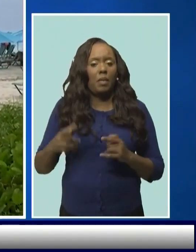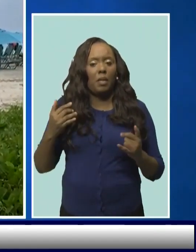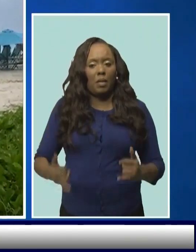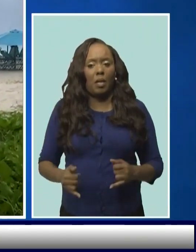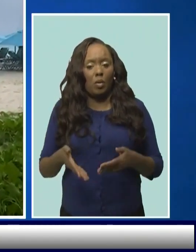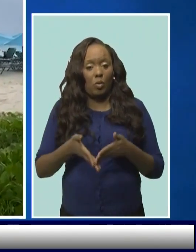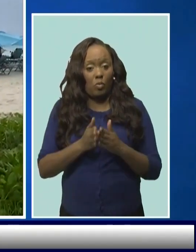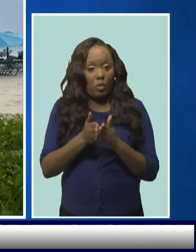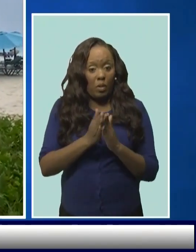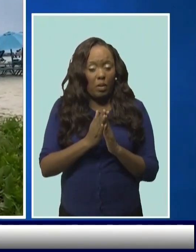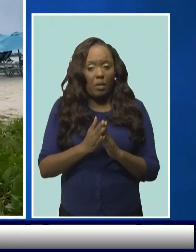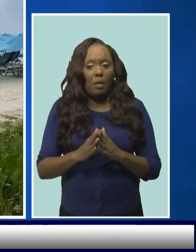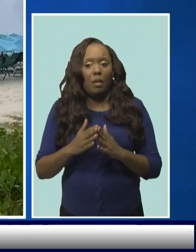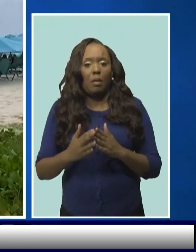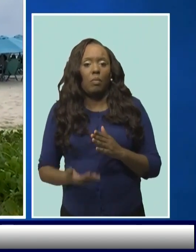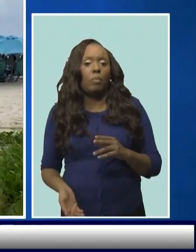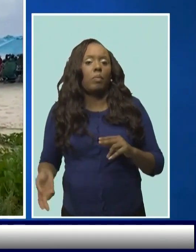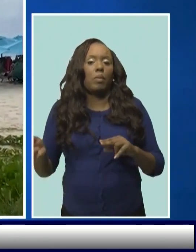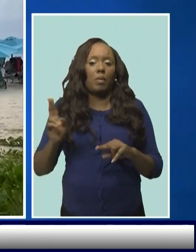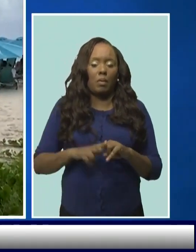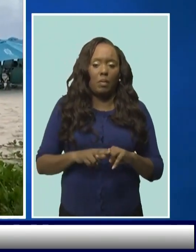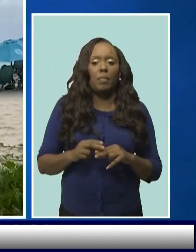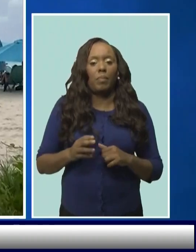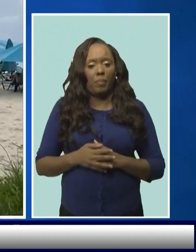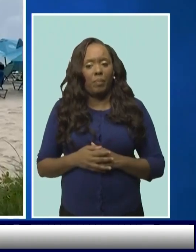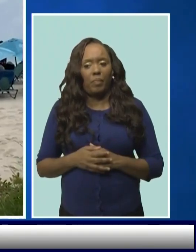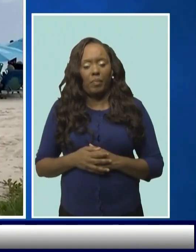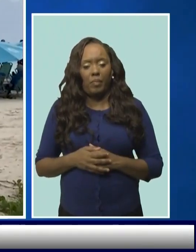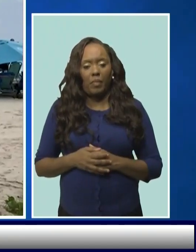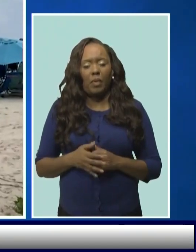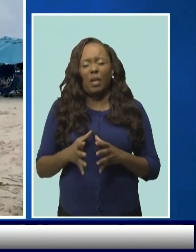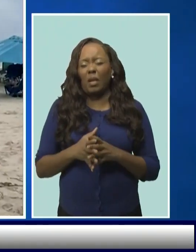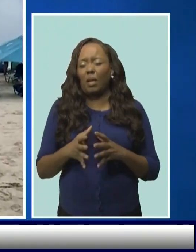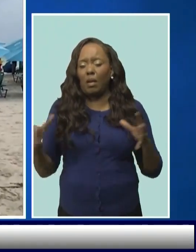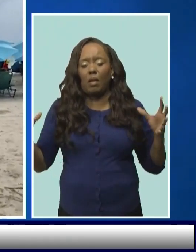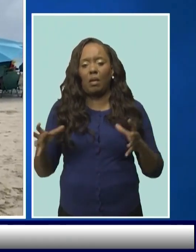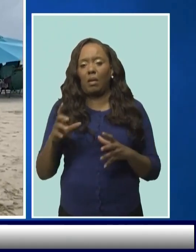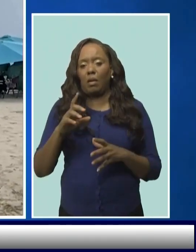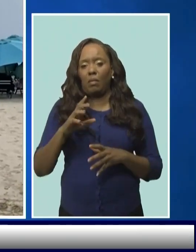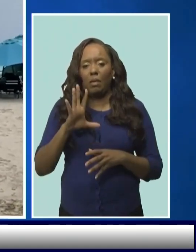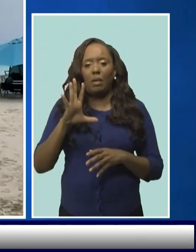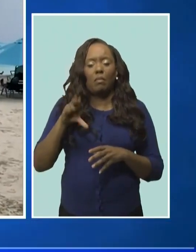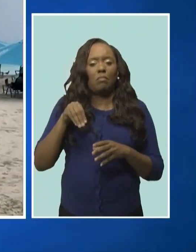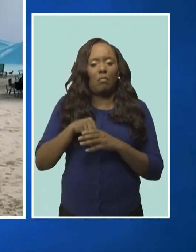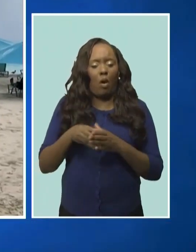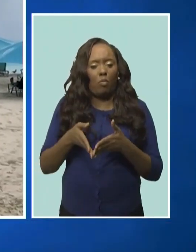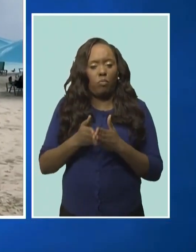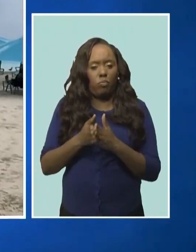being in. So all of our guests would not be cruise ships, but a lot of them are cruise ship passengers today.